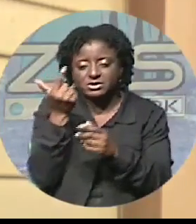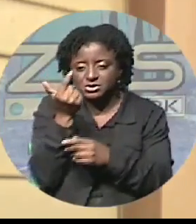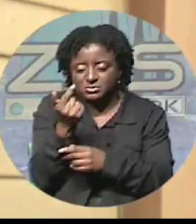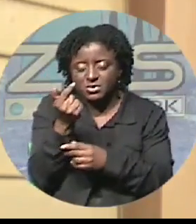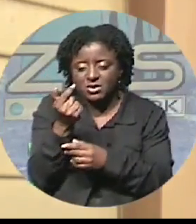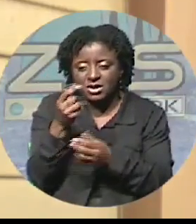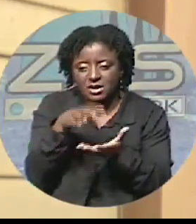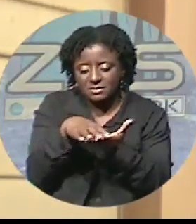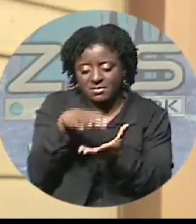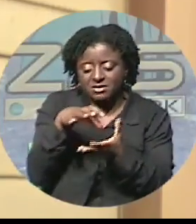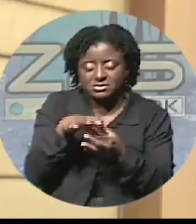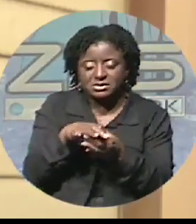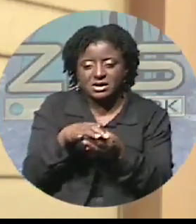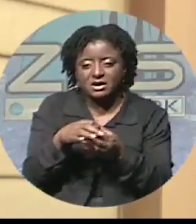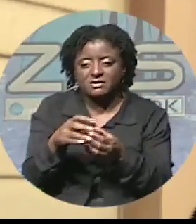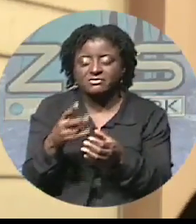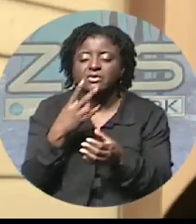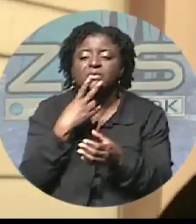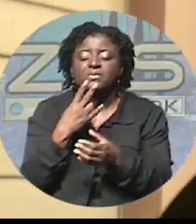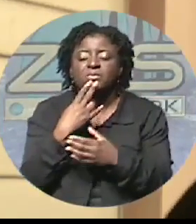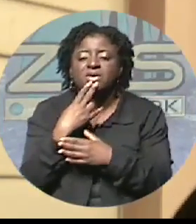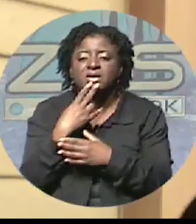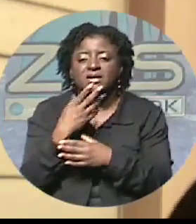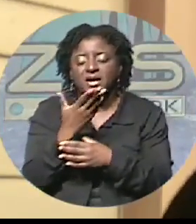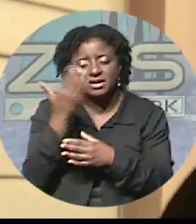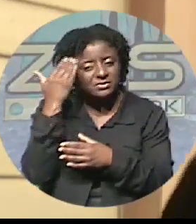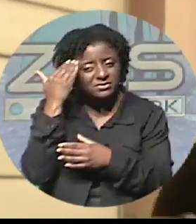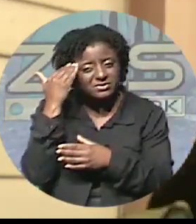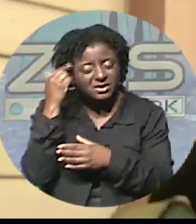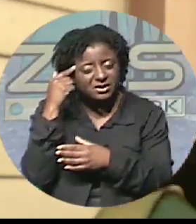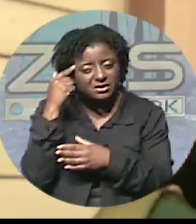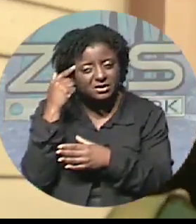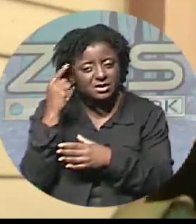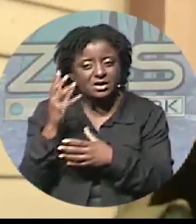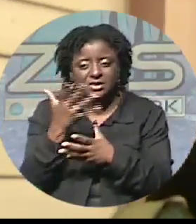considering legalizing any quantities of marijuana at this time.